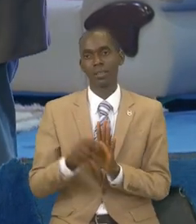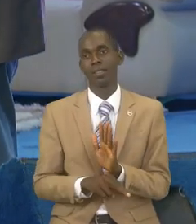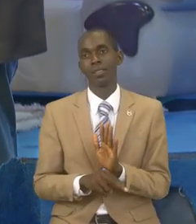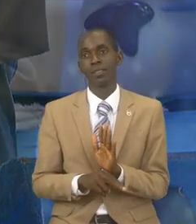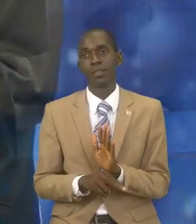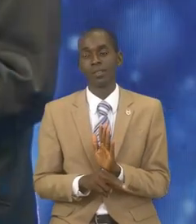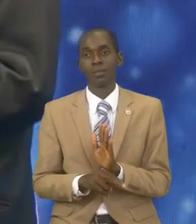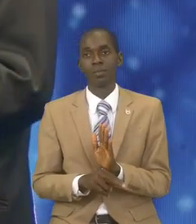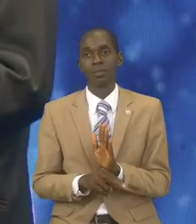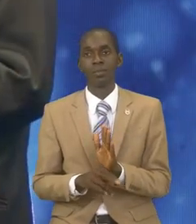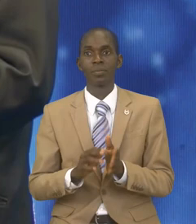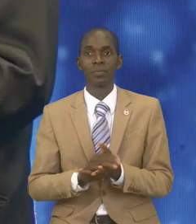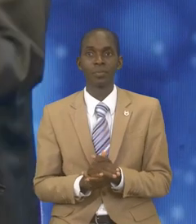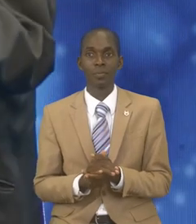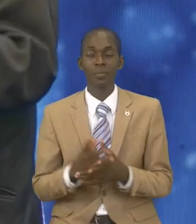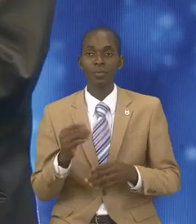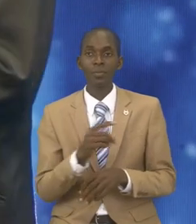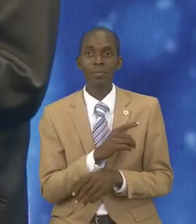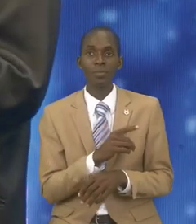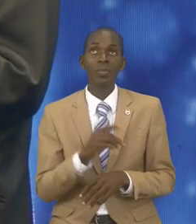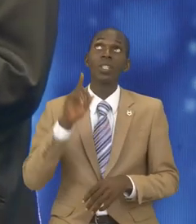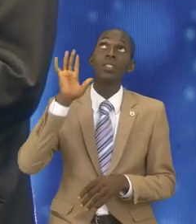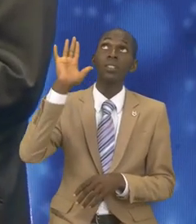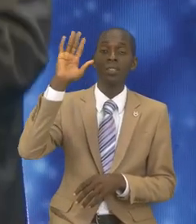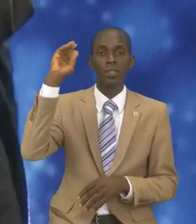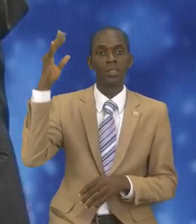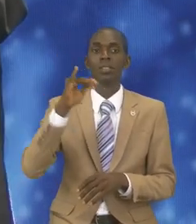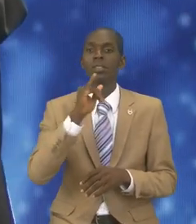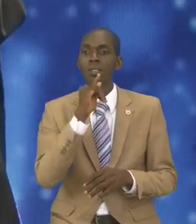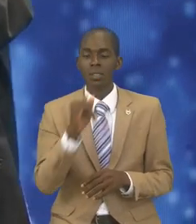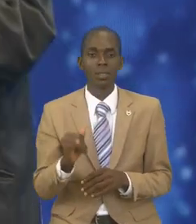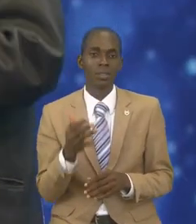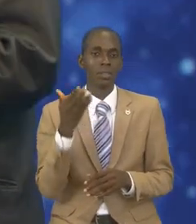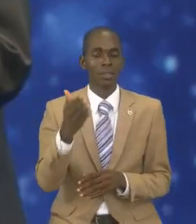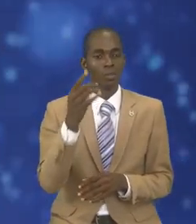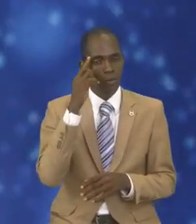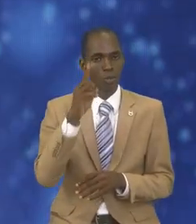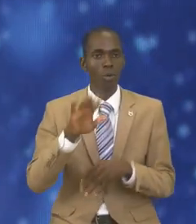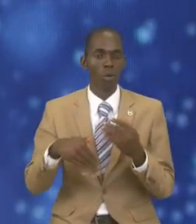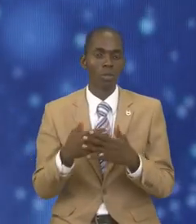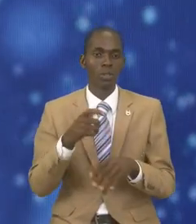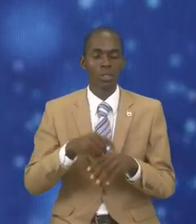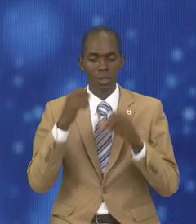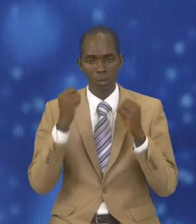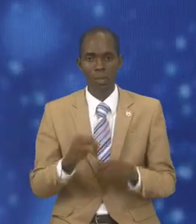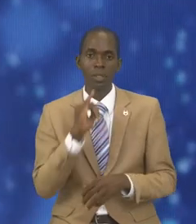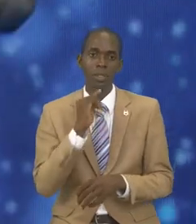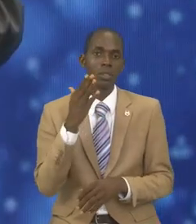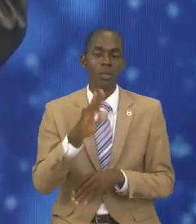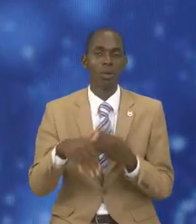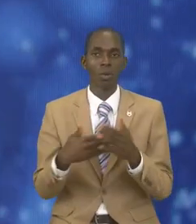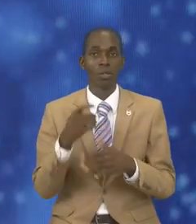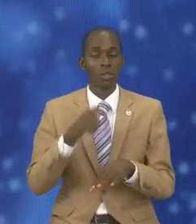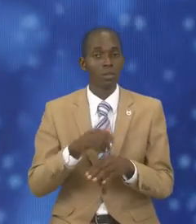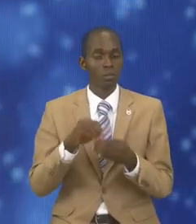the time. His grace is available all the time. The power is there all the time. Number